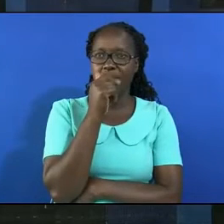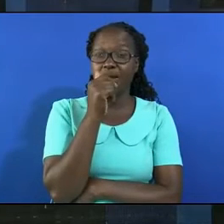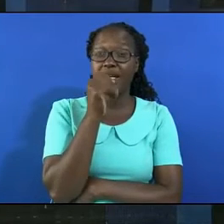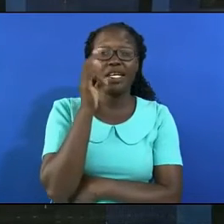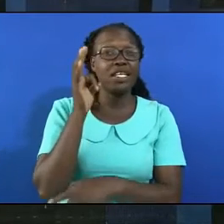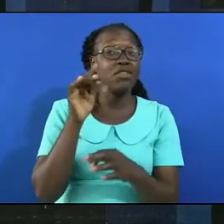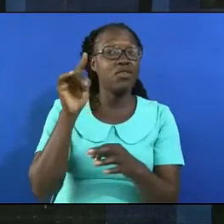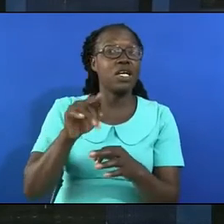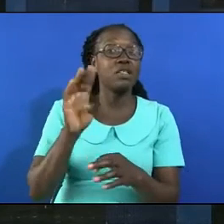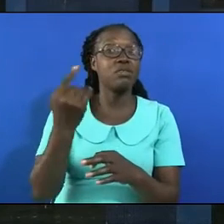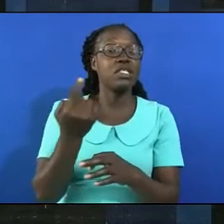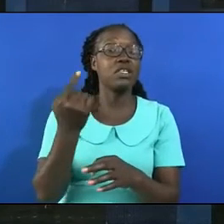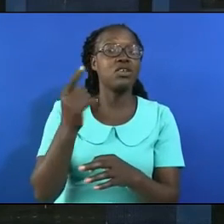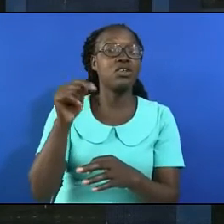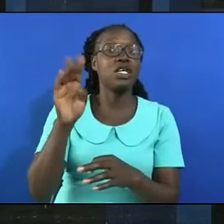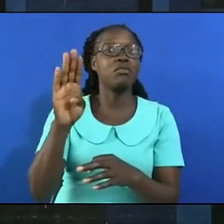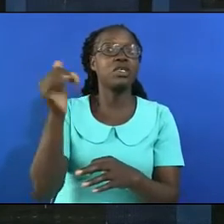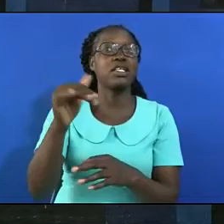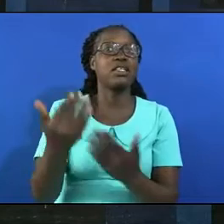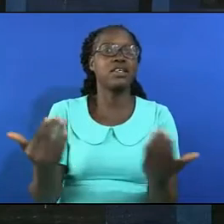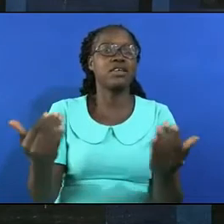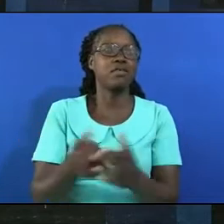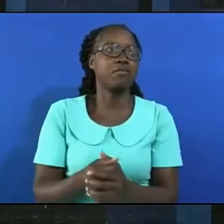If you can't be single,